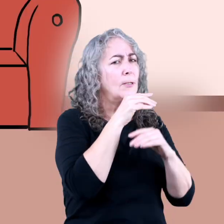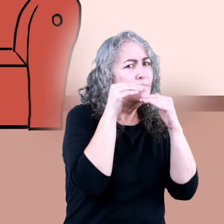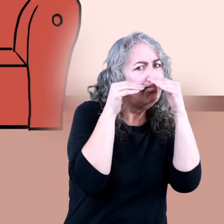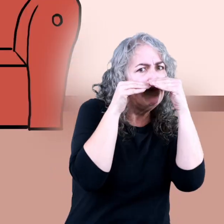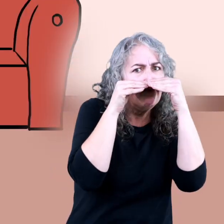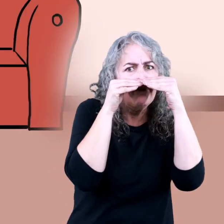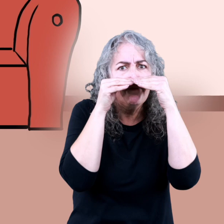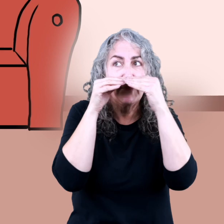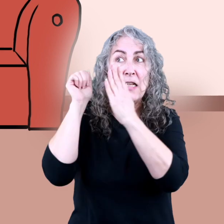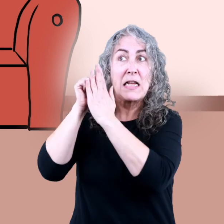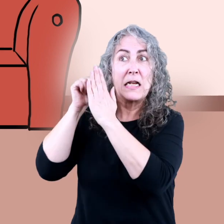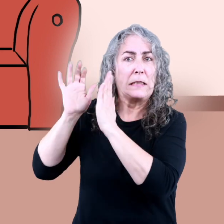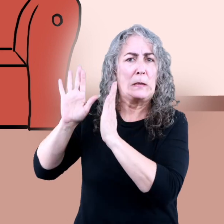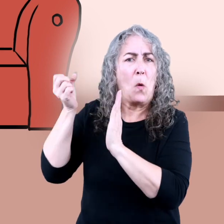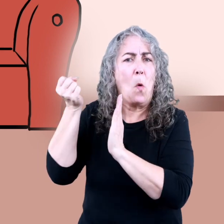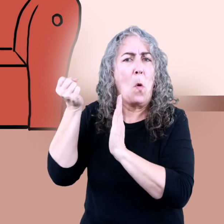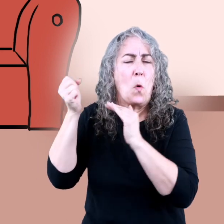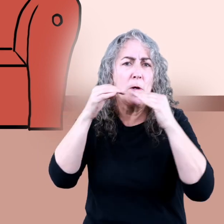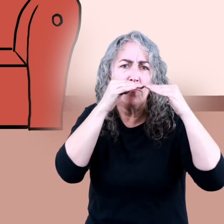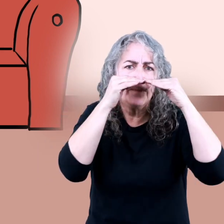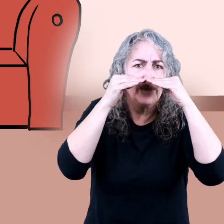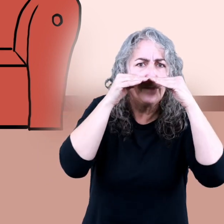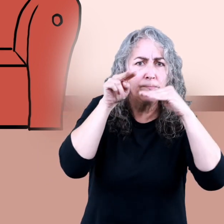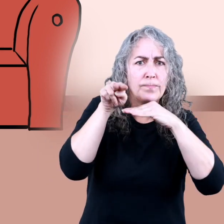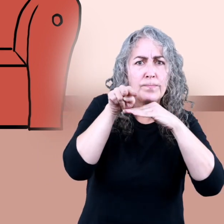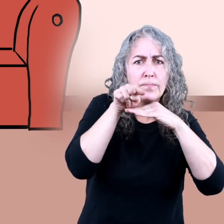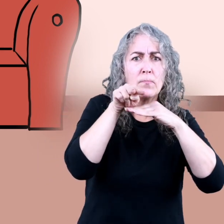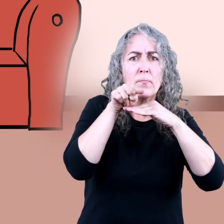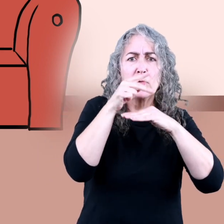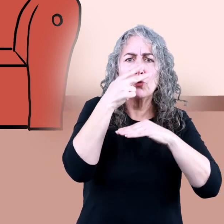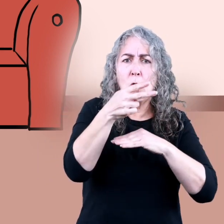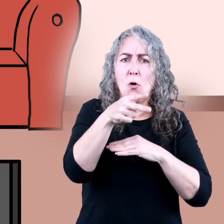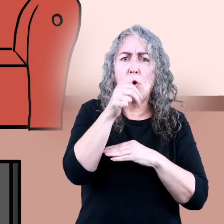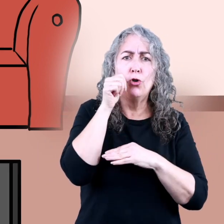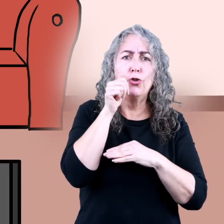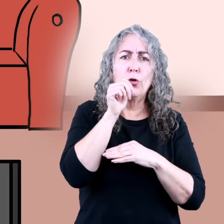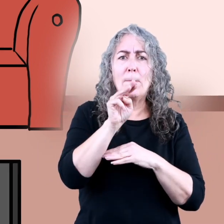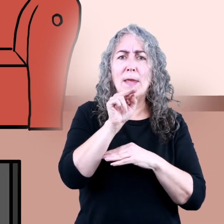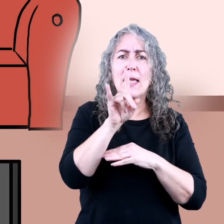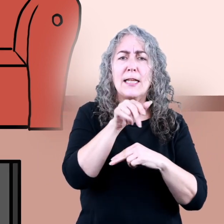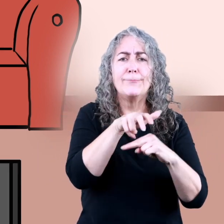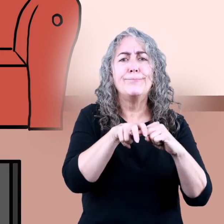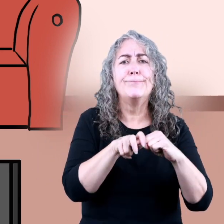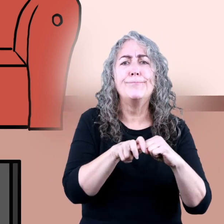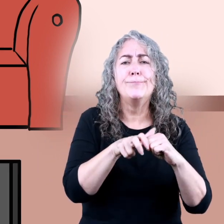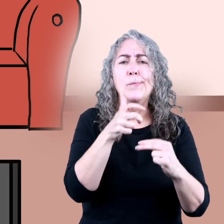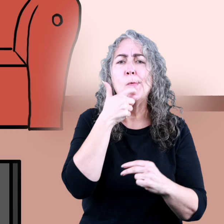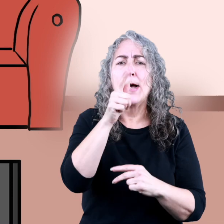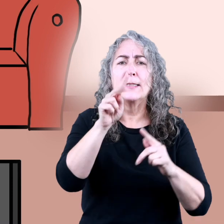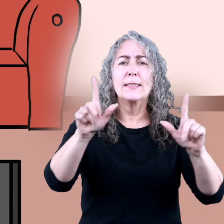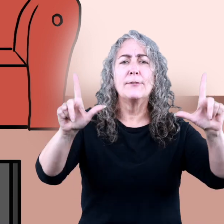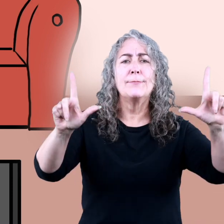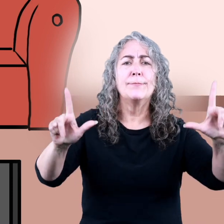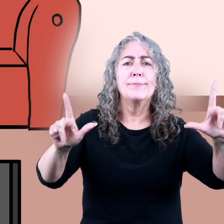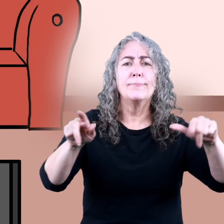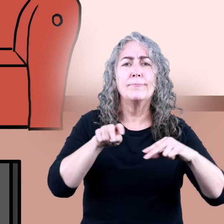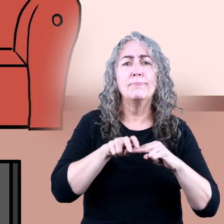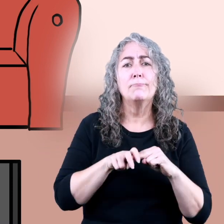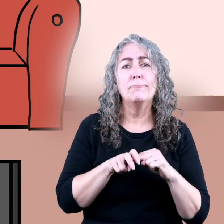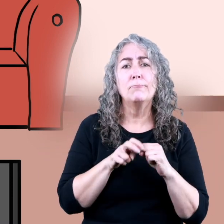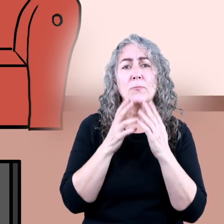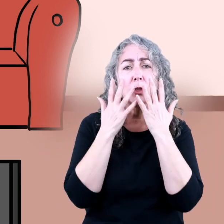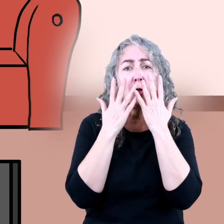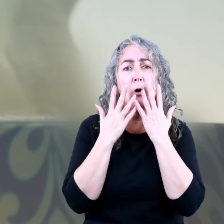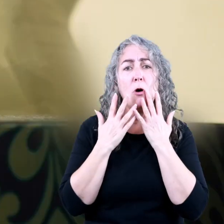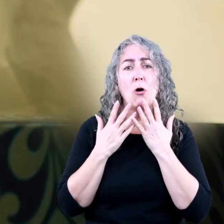He peeked inside the window before knocking on the door. Mandy was sitting on the rug in front of the